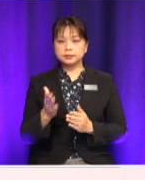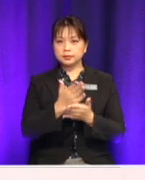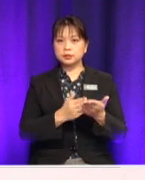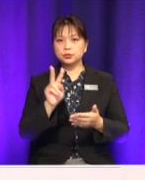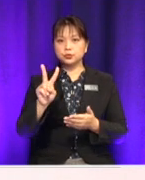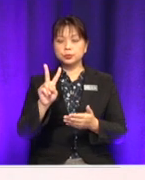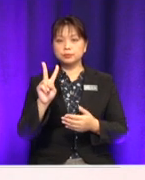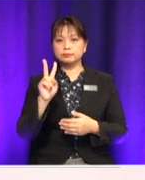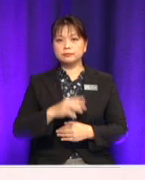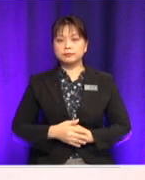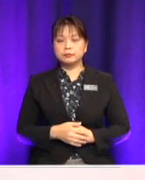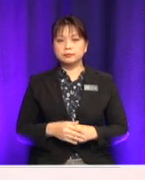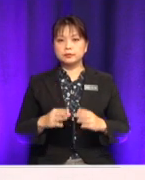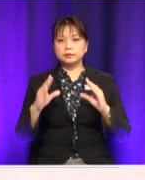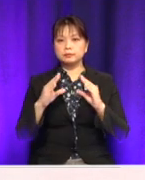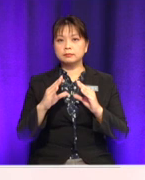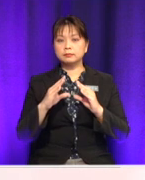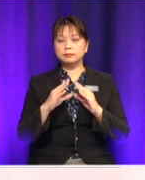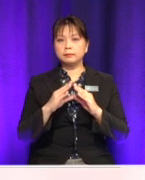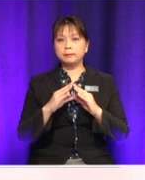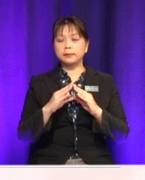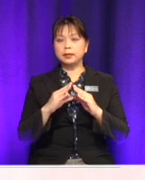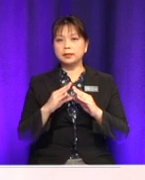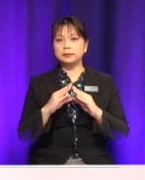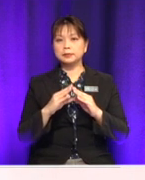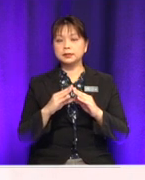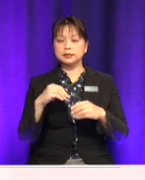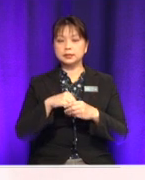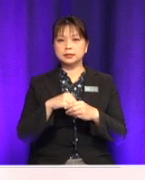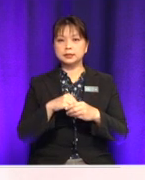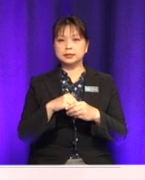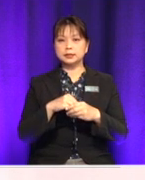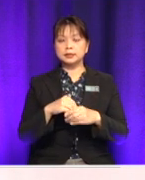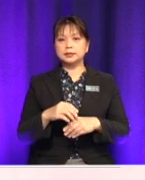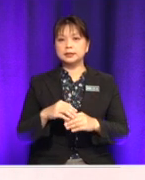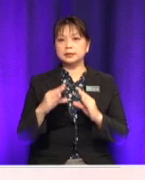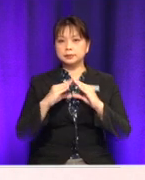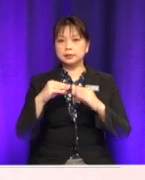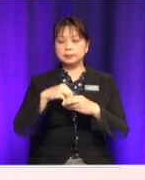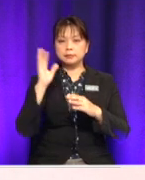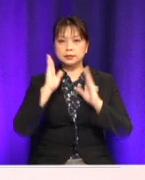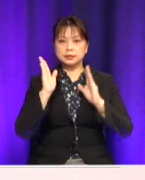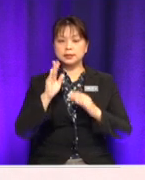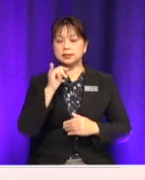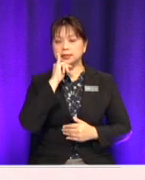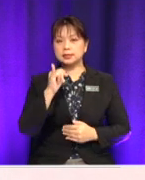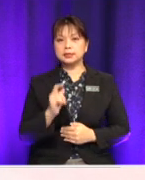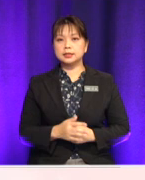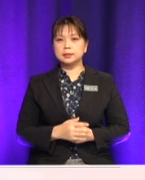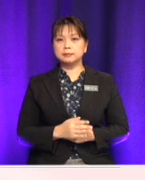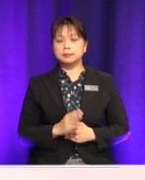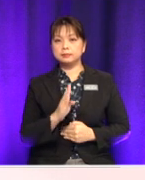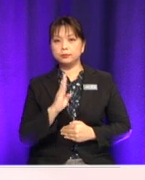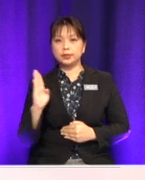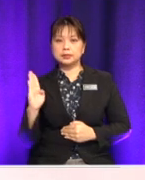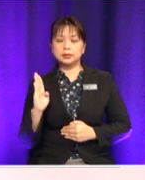parts, Peninsular Malaysia and the island of Borneo. Peninsular Malaysia is the western part of the country, and it